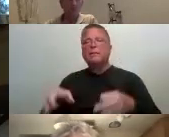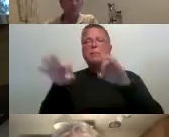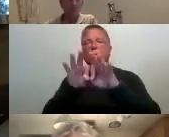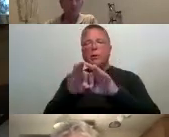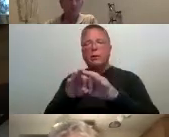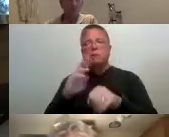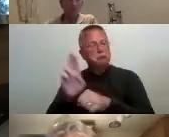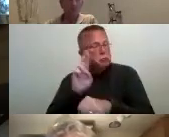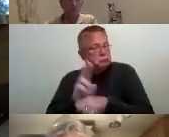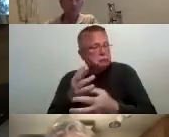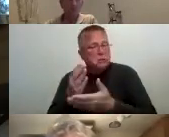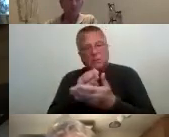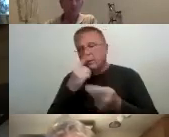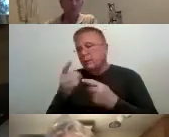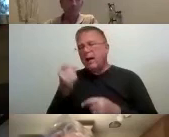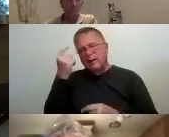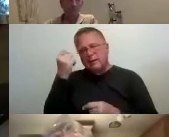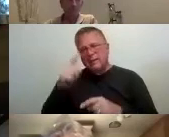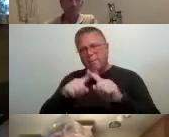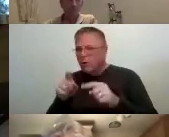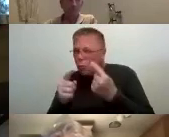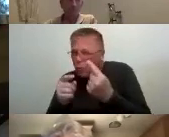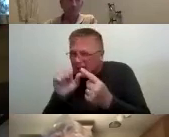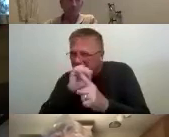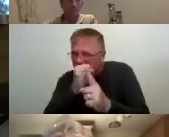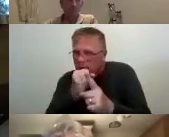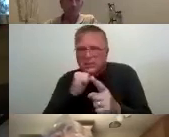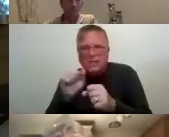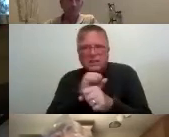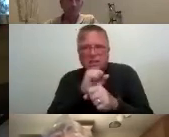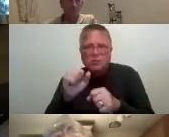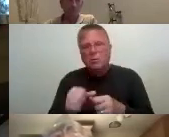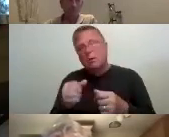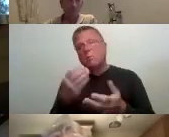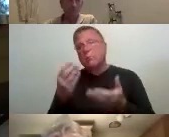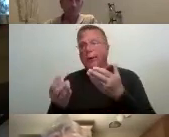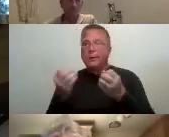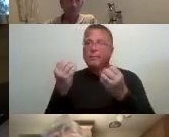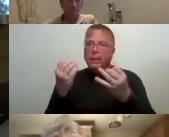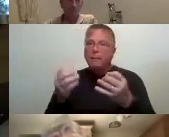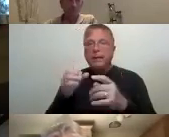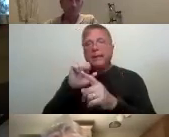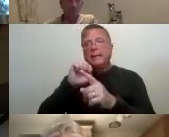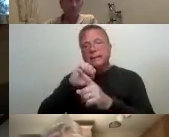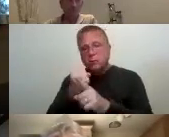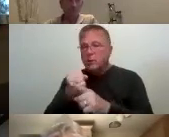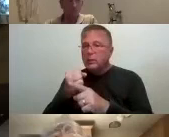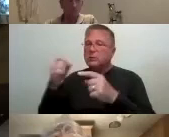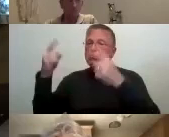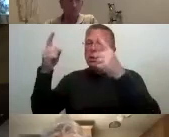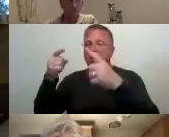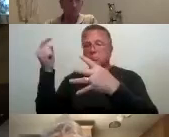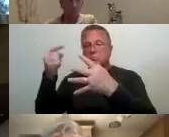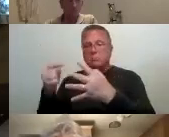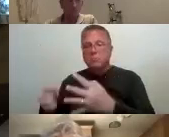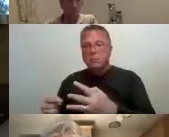that say, yeah, I see if you do that, but I know a case where that doesn't work. Well, there are probably a lot of cases where it does work. I see things that say